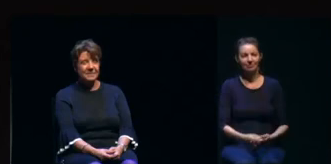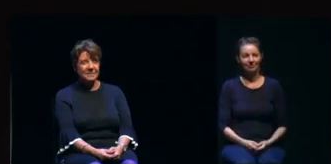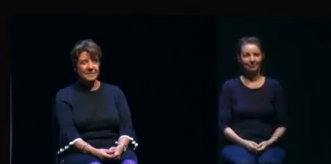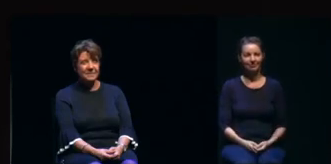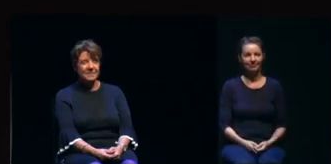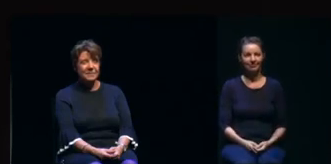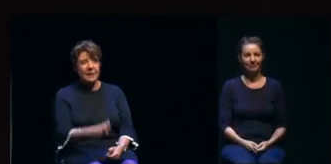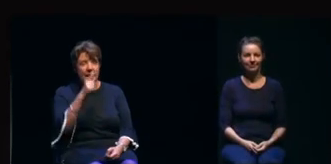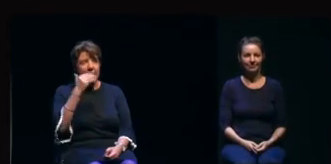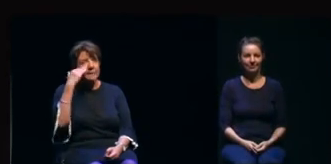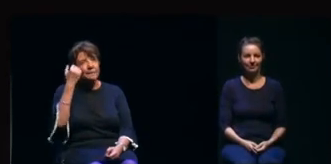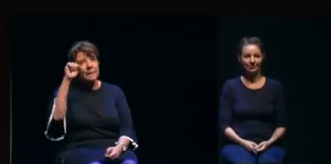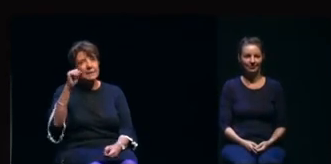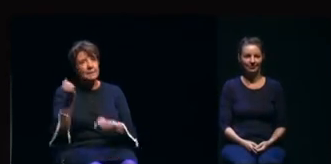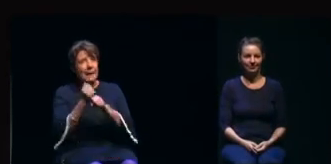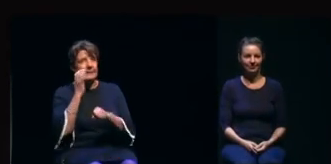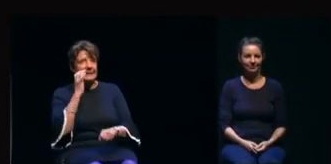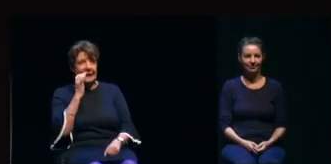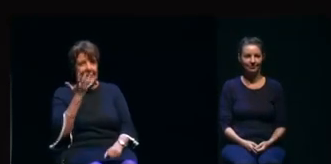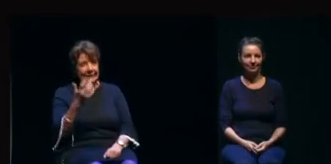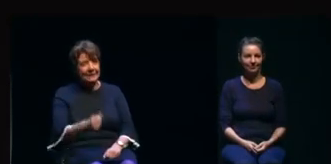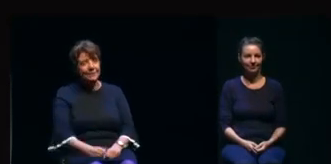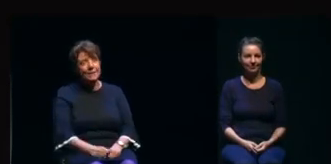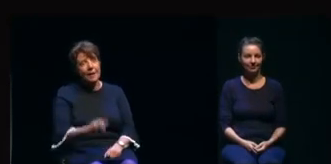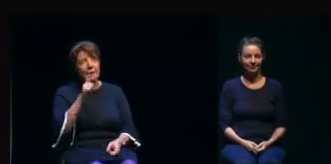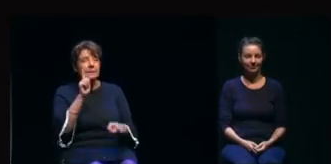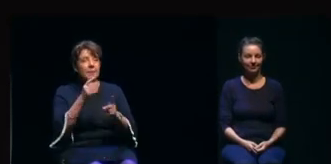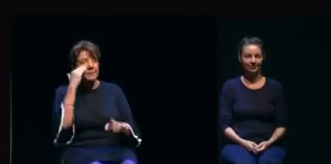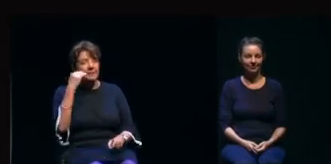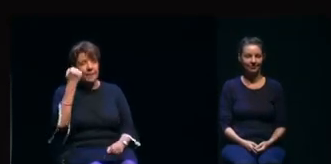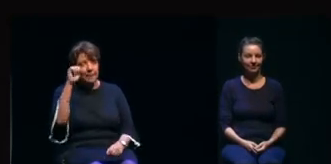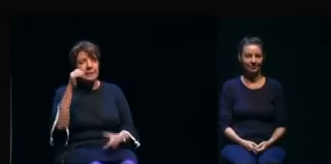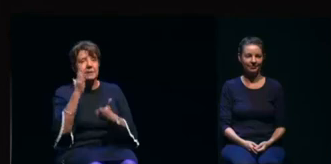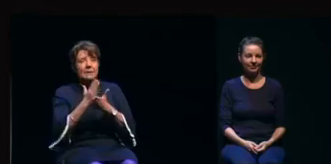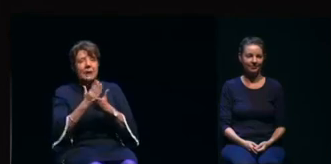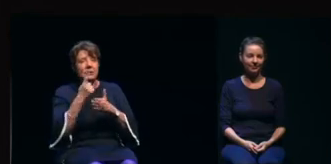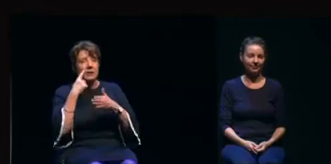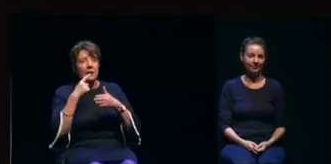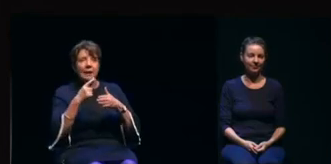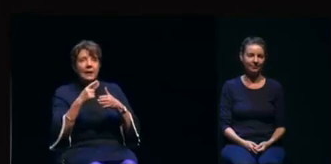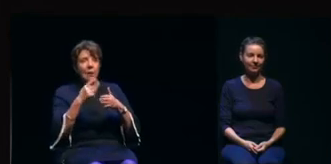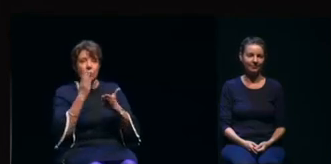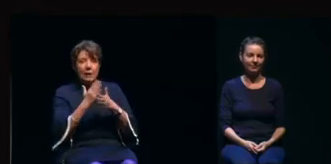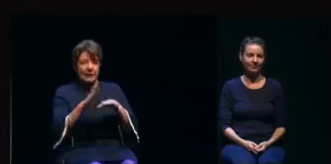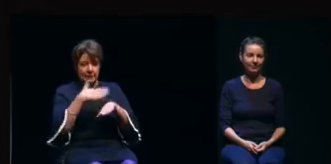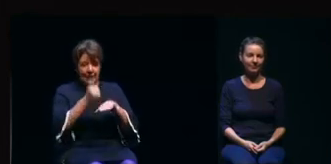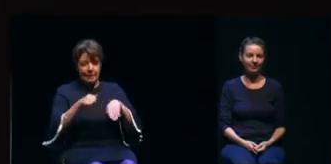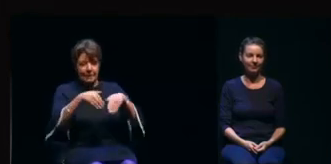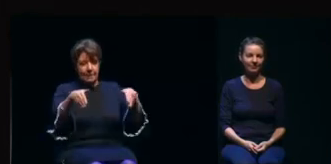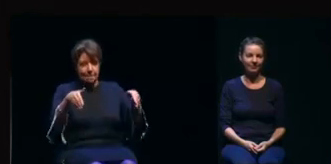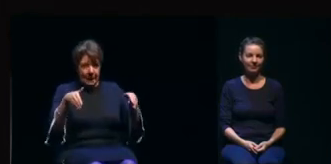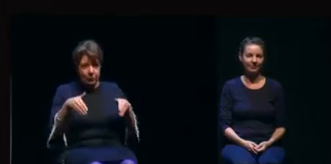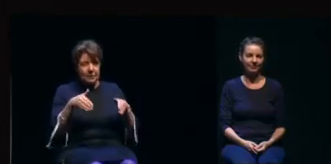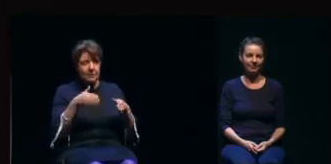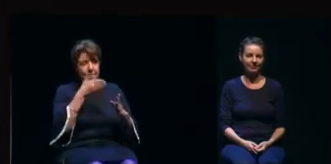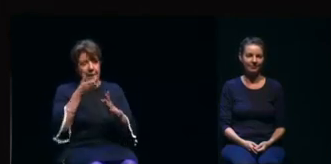Caitlin, feminists make mistakes, and I think sometimes it's feminists who police the boundaries around gender. just like